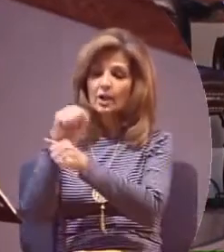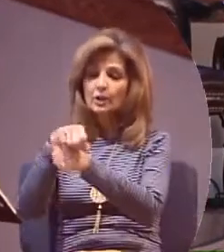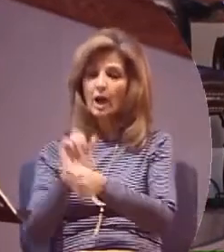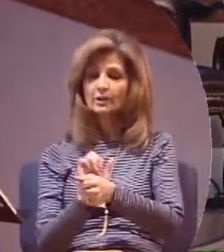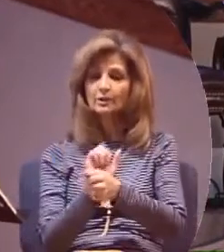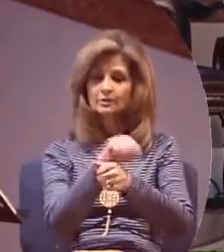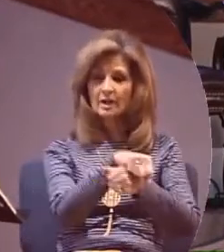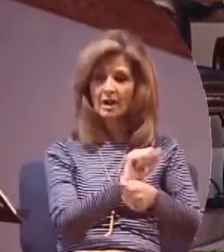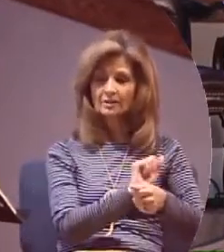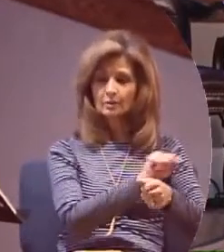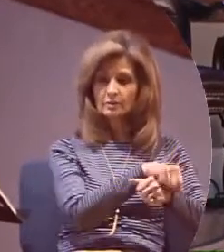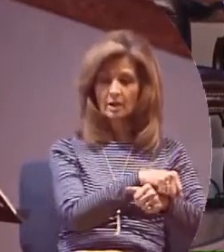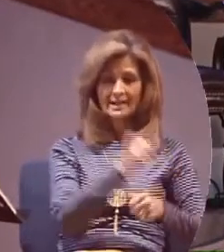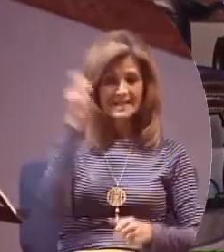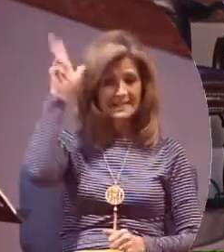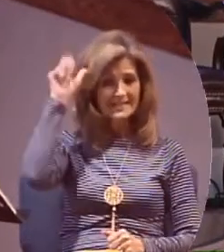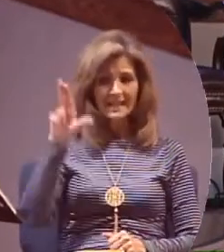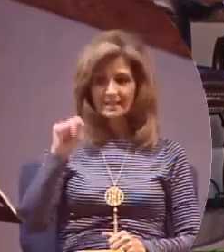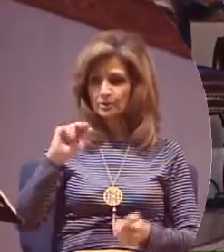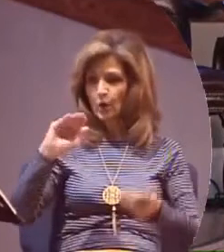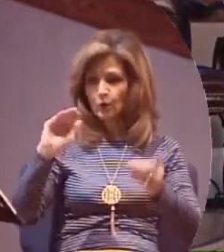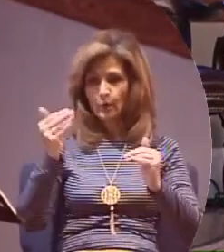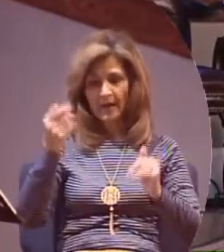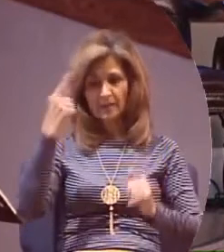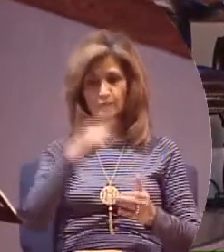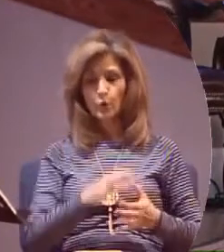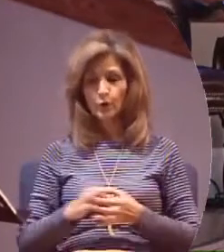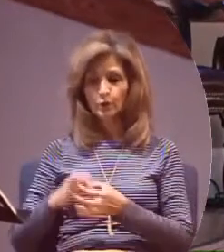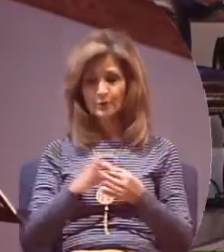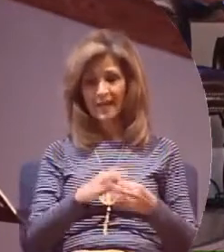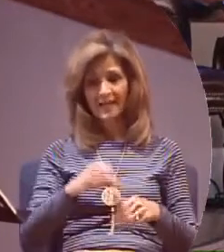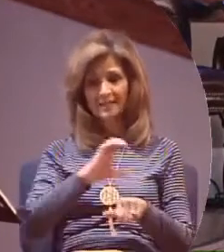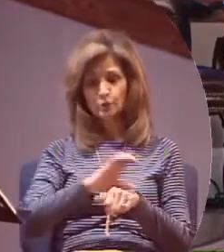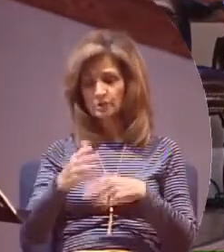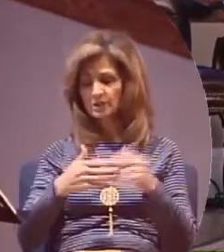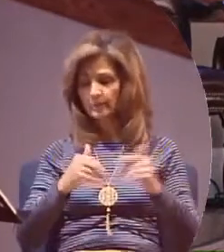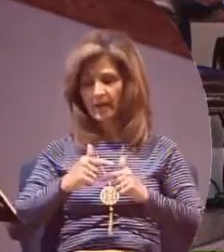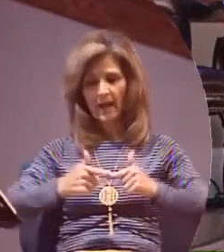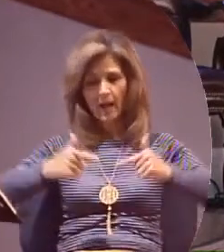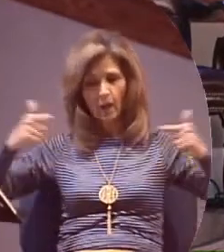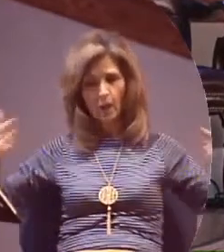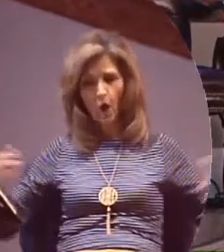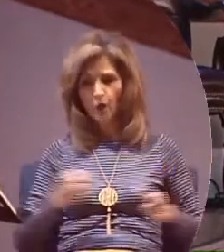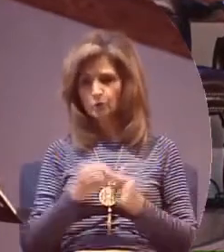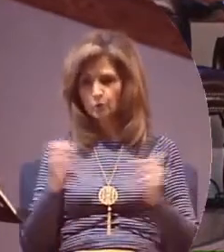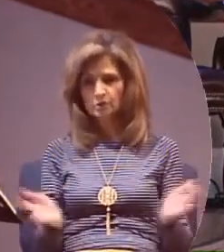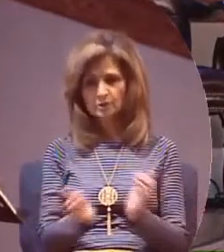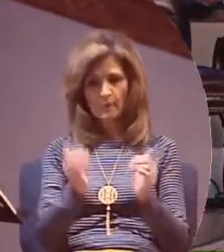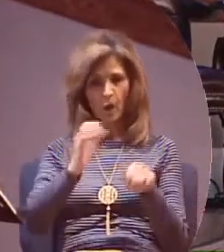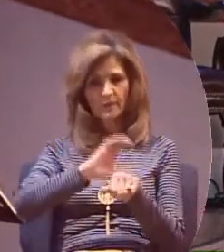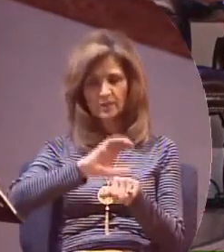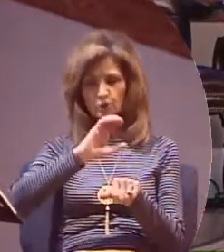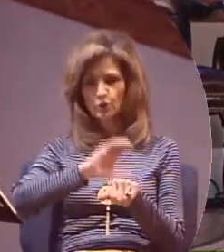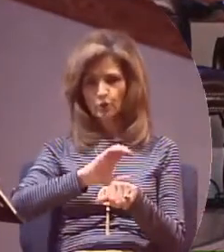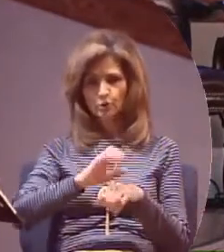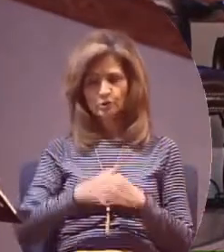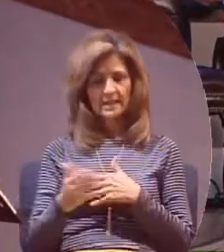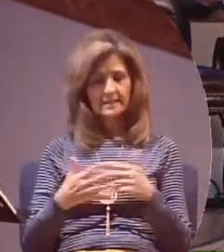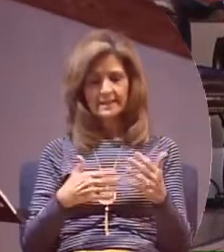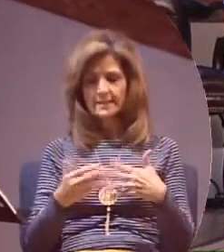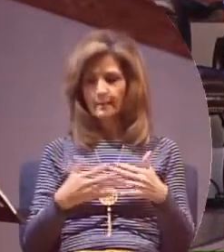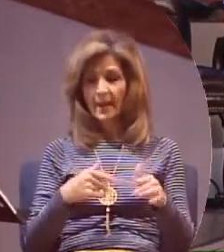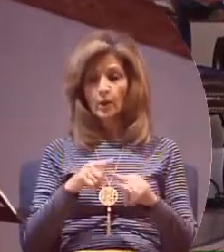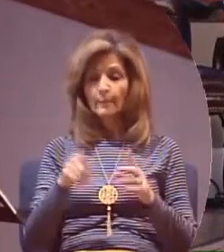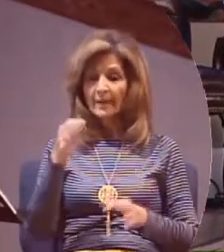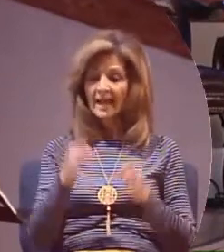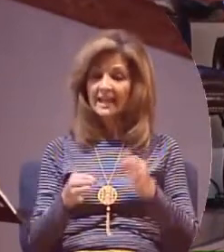can I tell you something? The devil is no match for a united church, no matter how large or how small that church may be. It doesn't matter. But